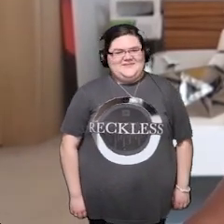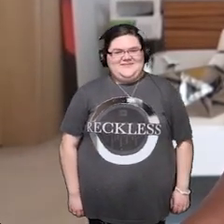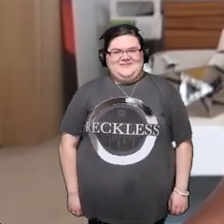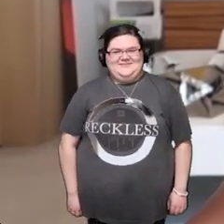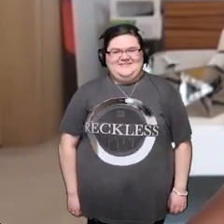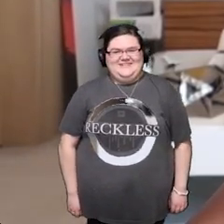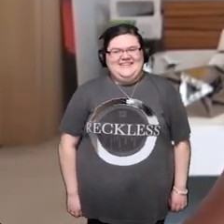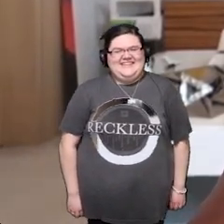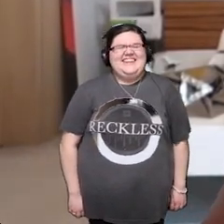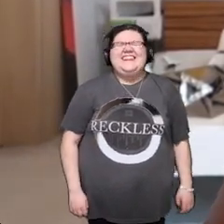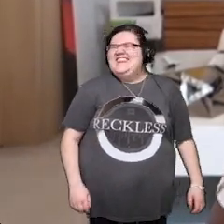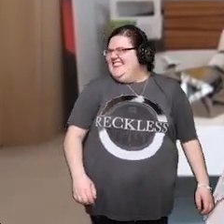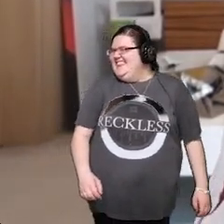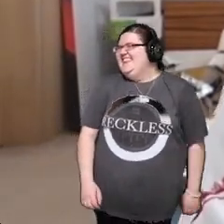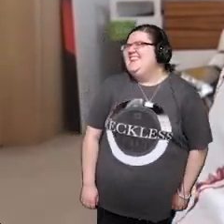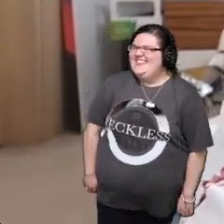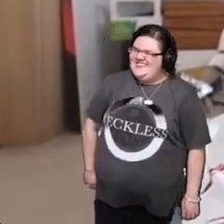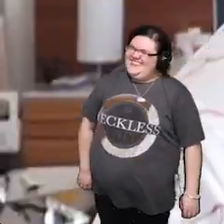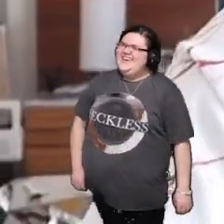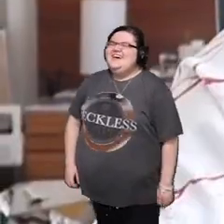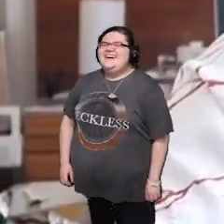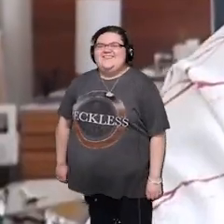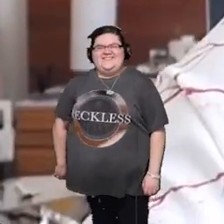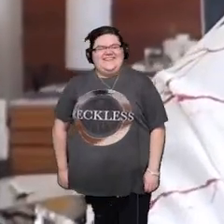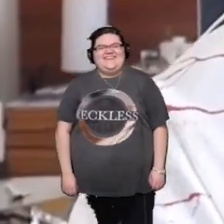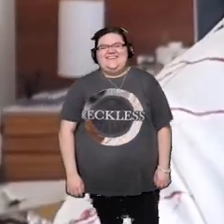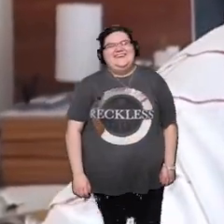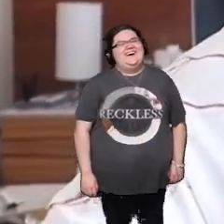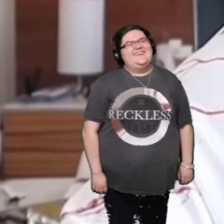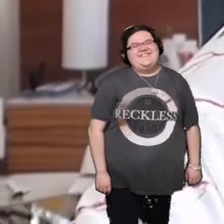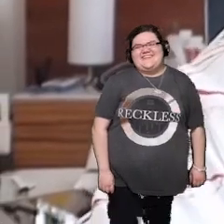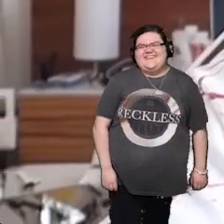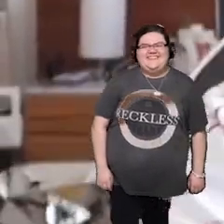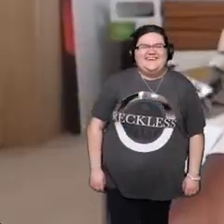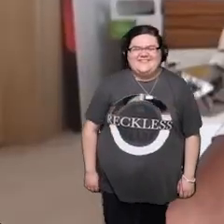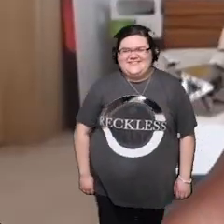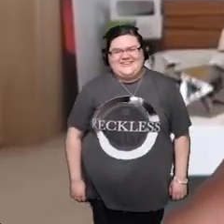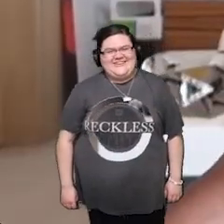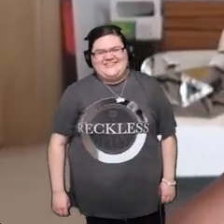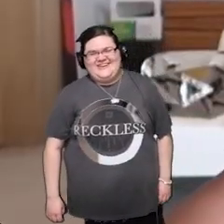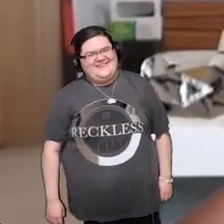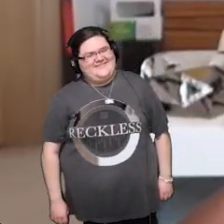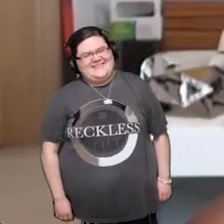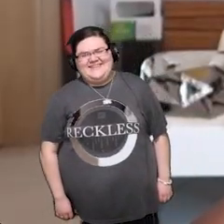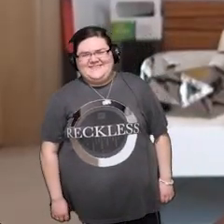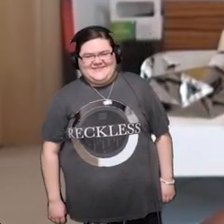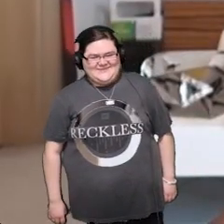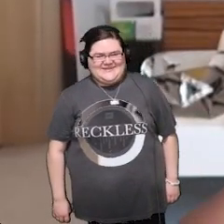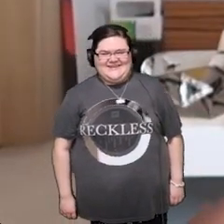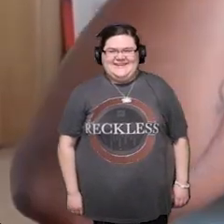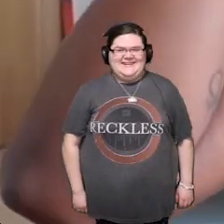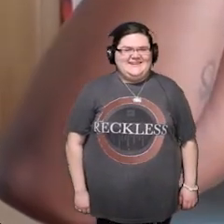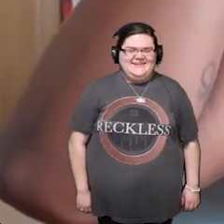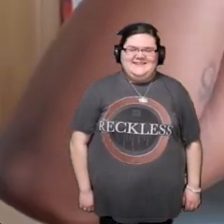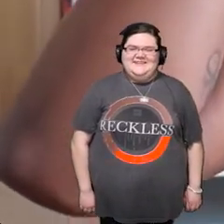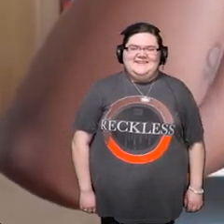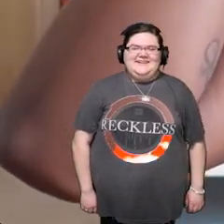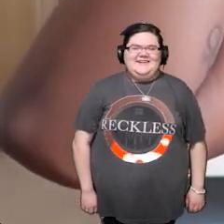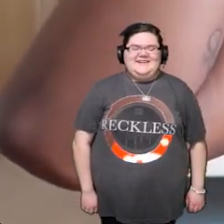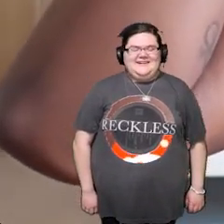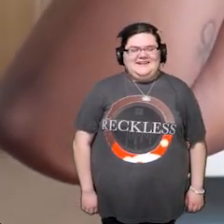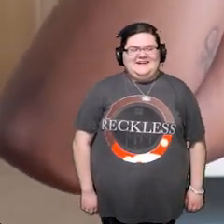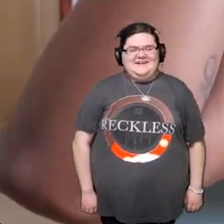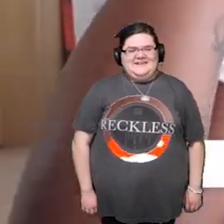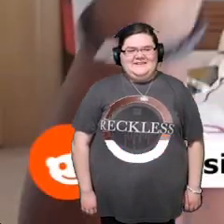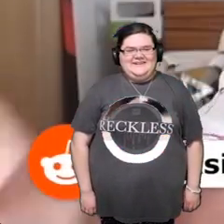I'm not gonna waste my time. I'm not gonna waste my time. I freaking love you, JJ. I freaking love you, bro. All right, well,